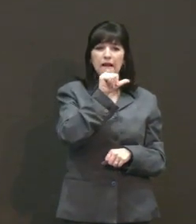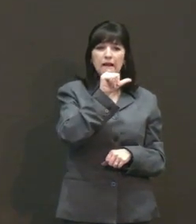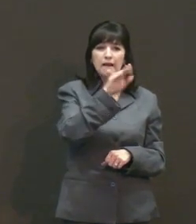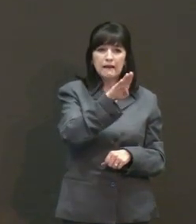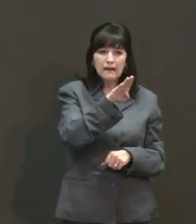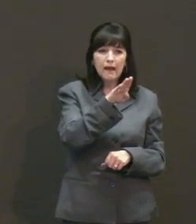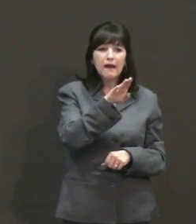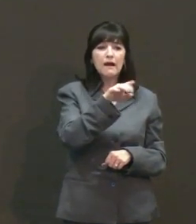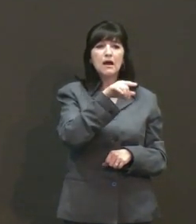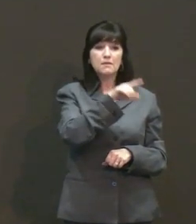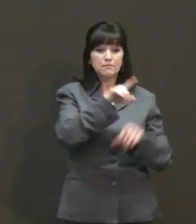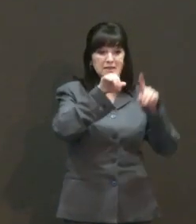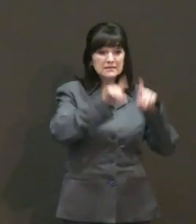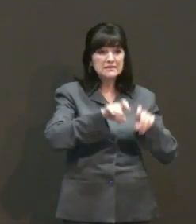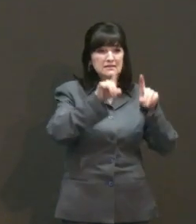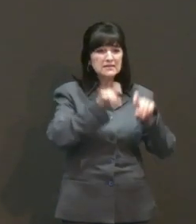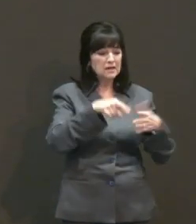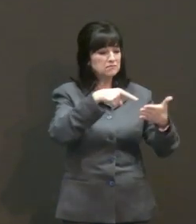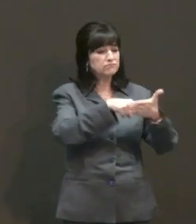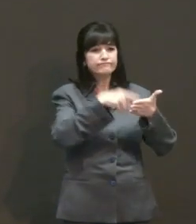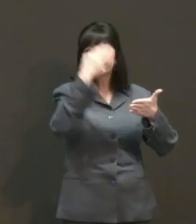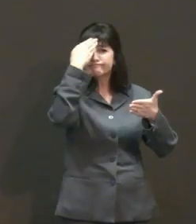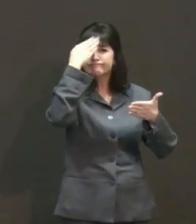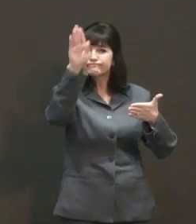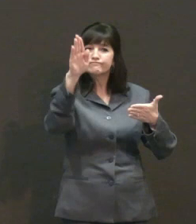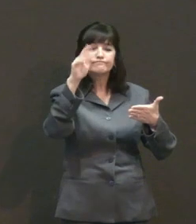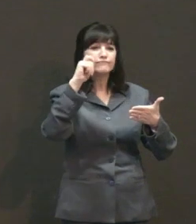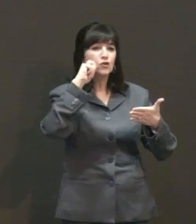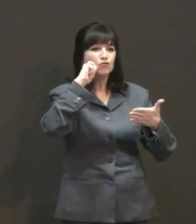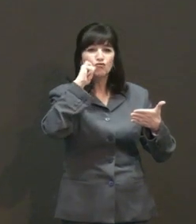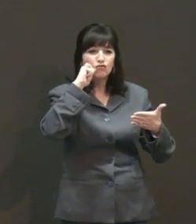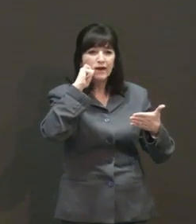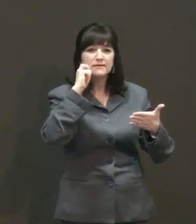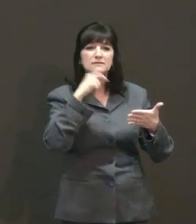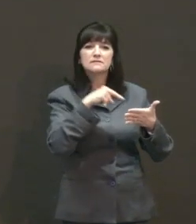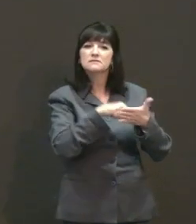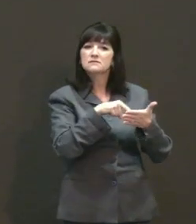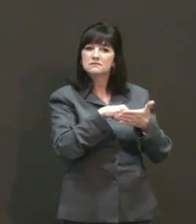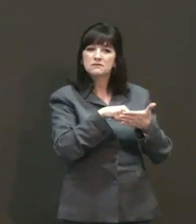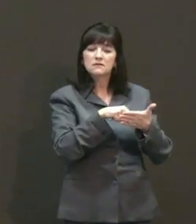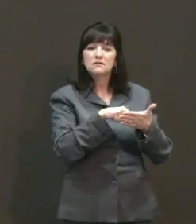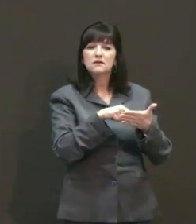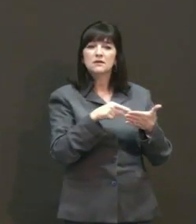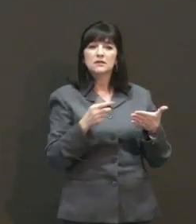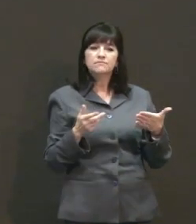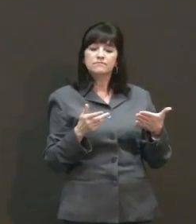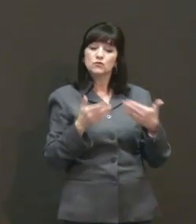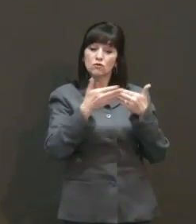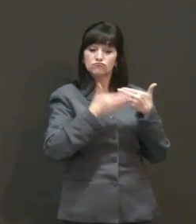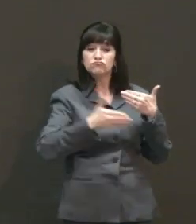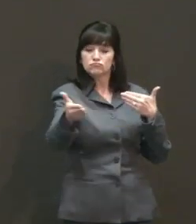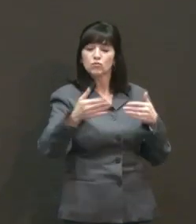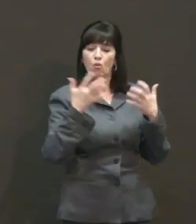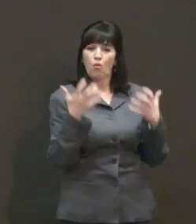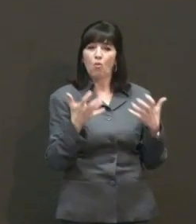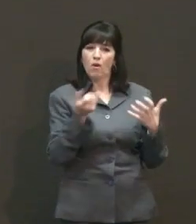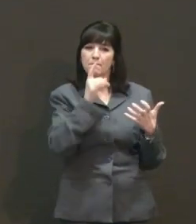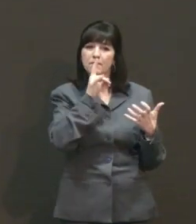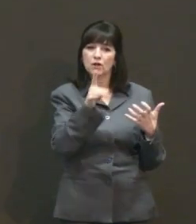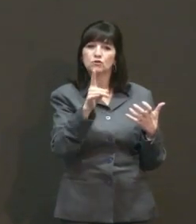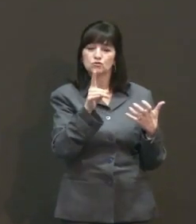ethnicity designated on those samples. And so a very important measure for us going forward from this point on